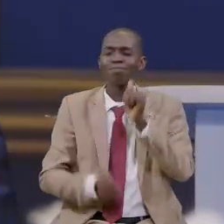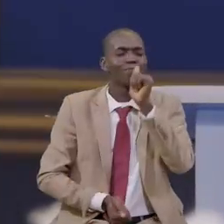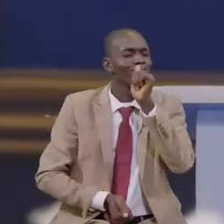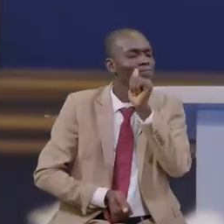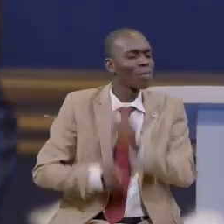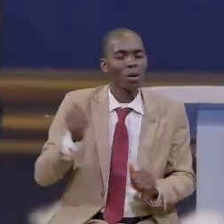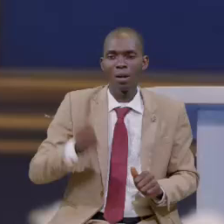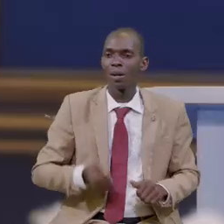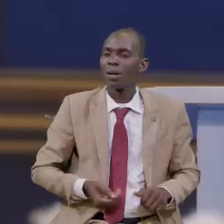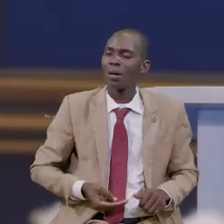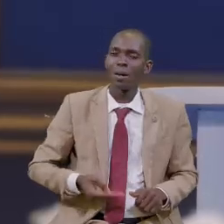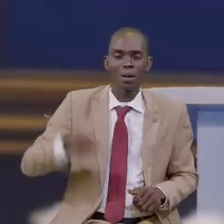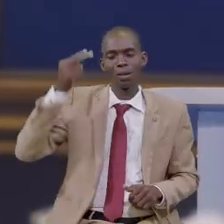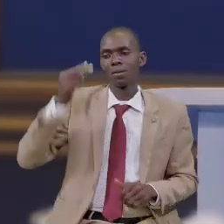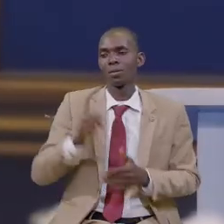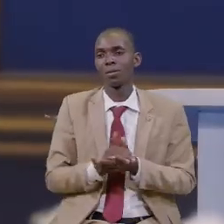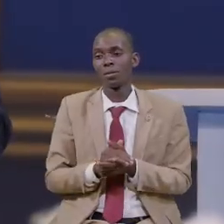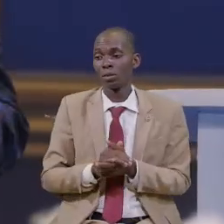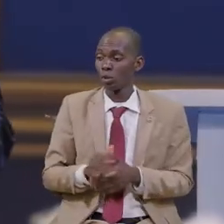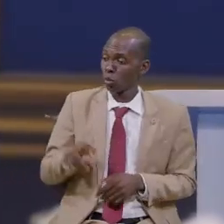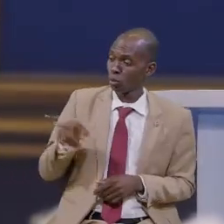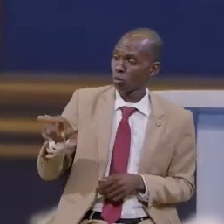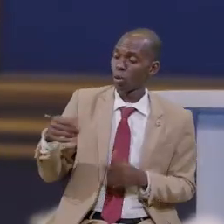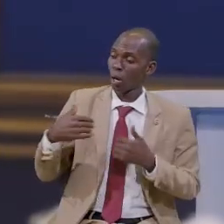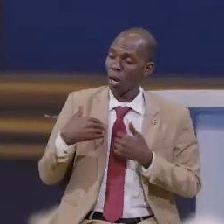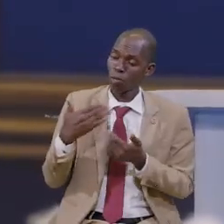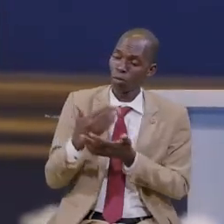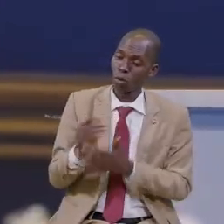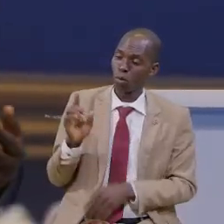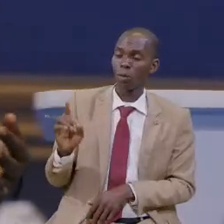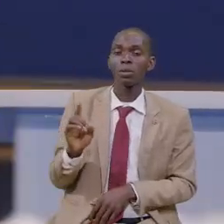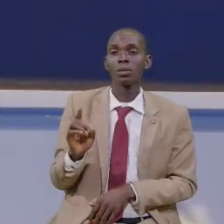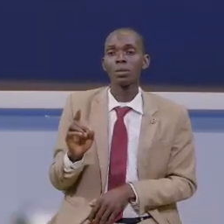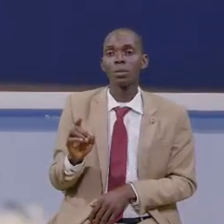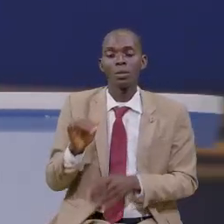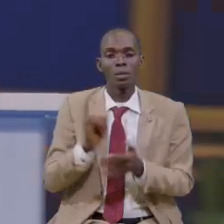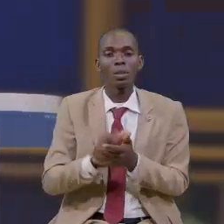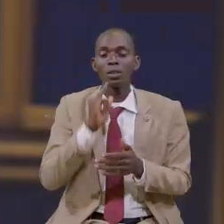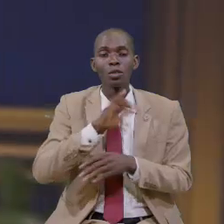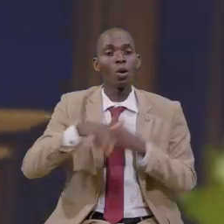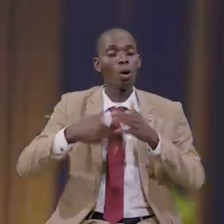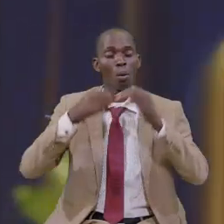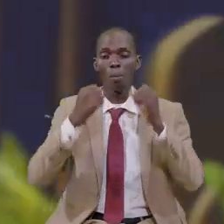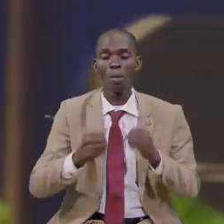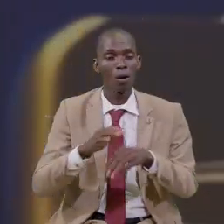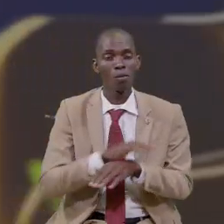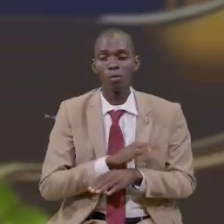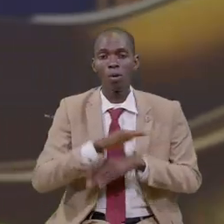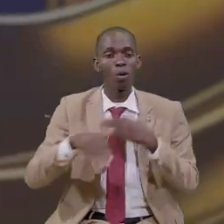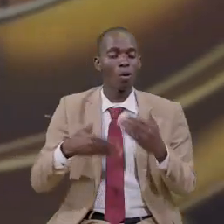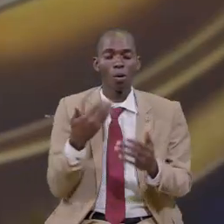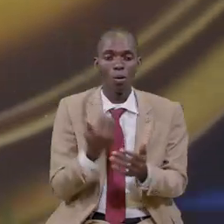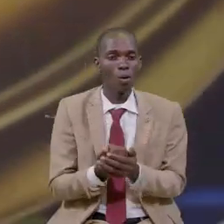You have someone omnipotent, omniscient,